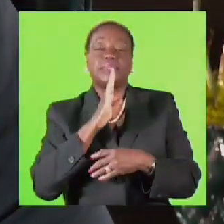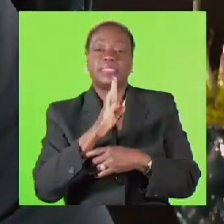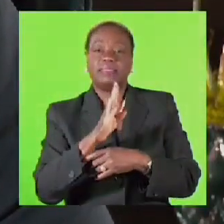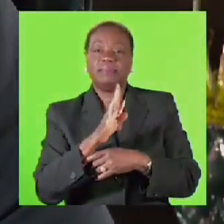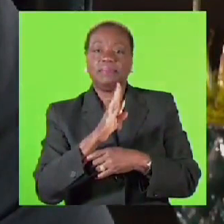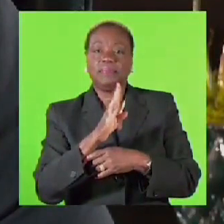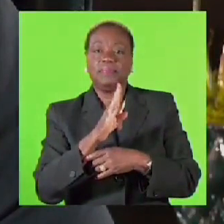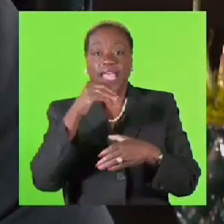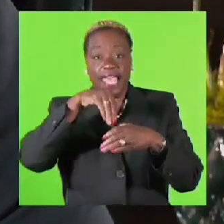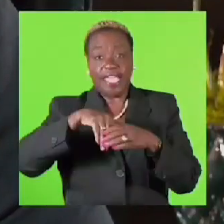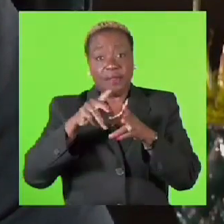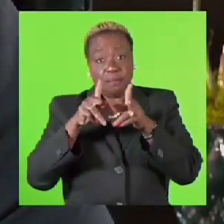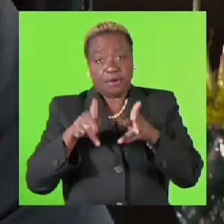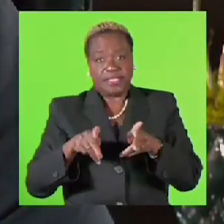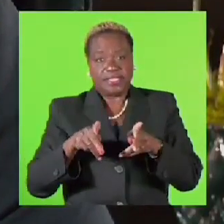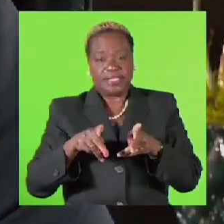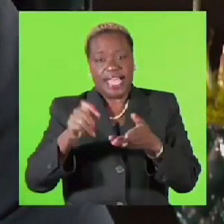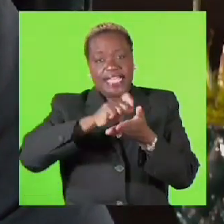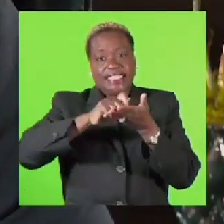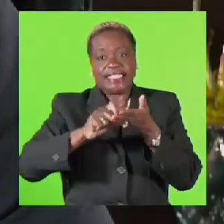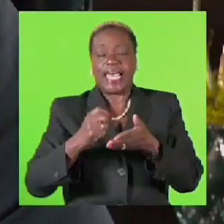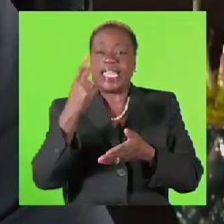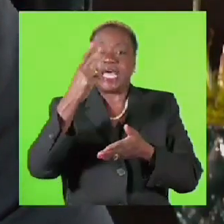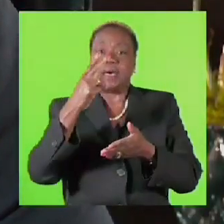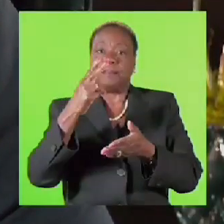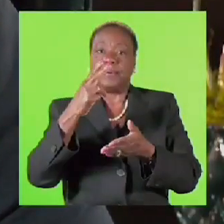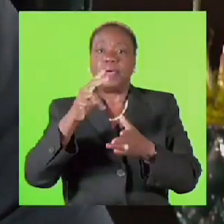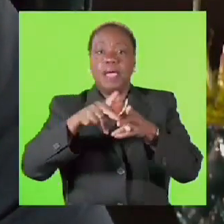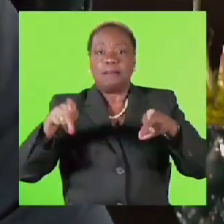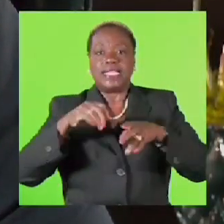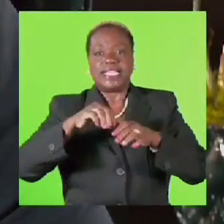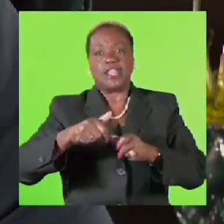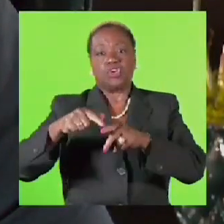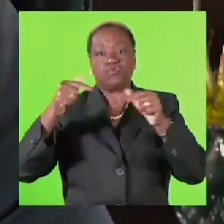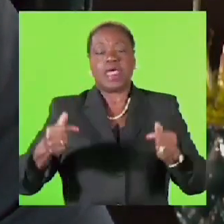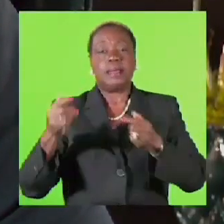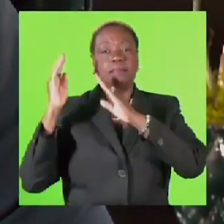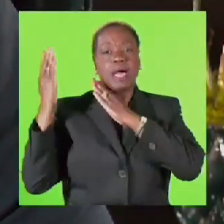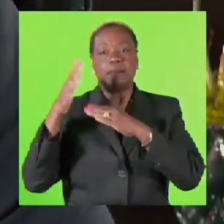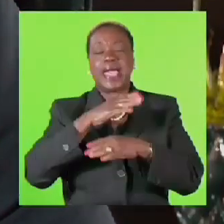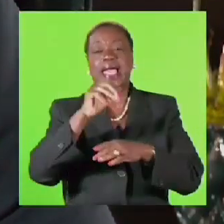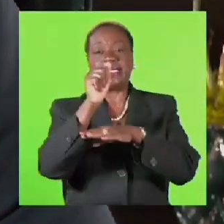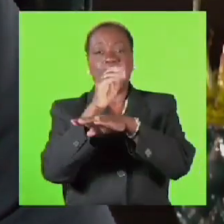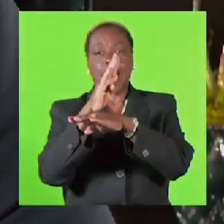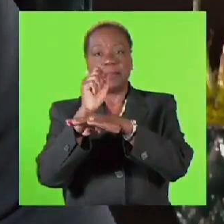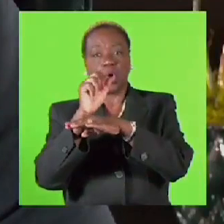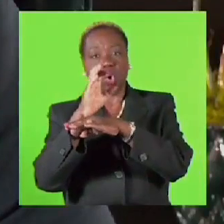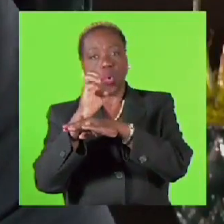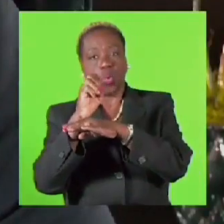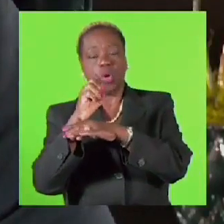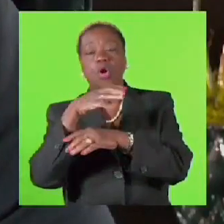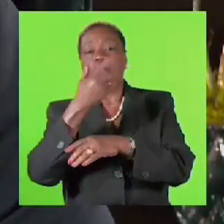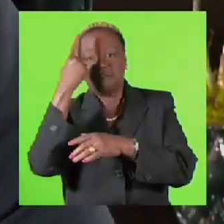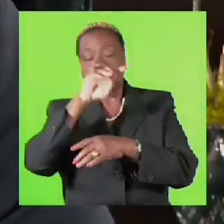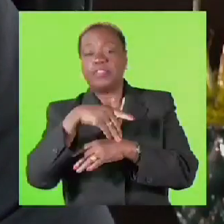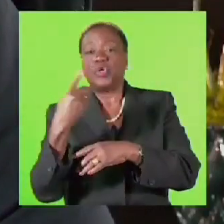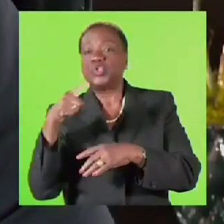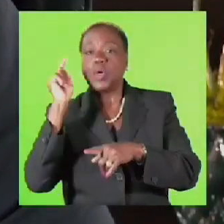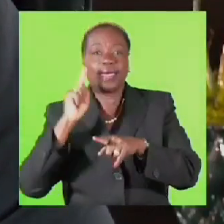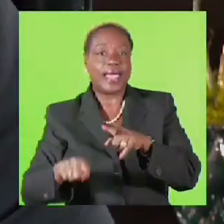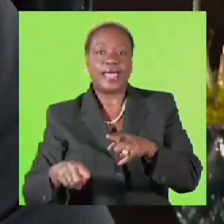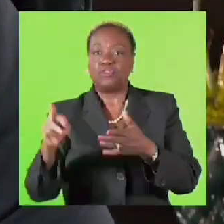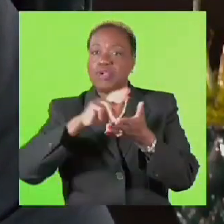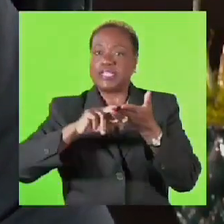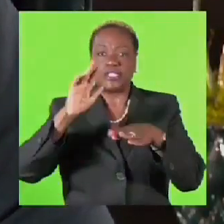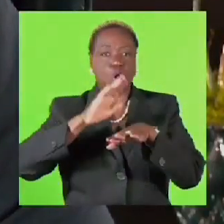be in-person sign-up locations in Grand Bahama and Abaco for those unable to